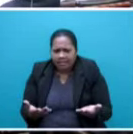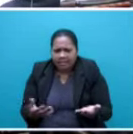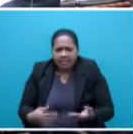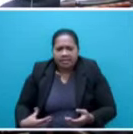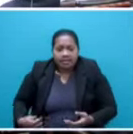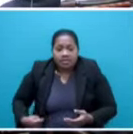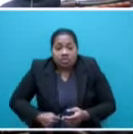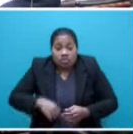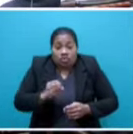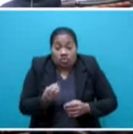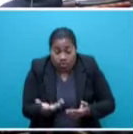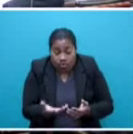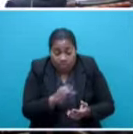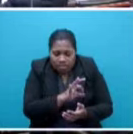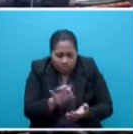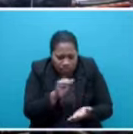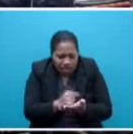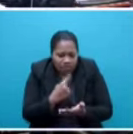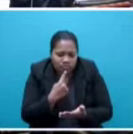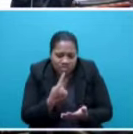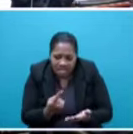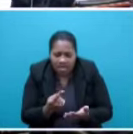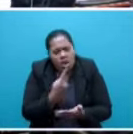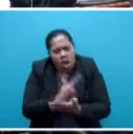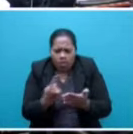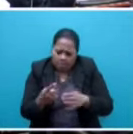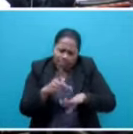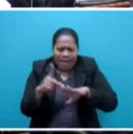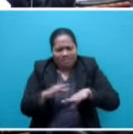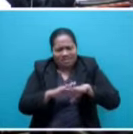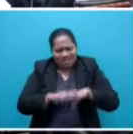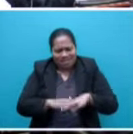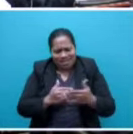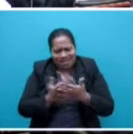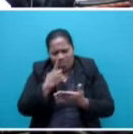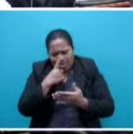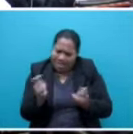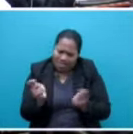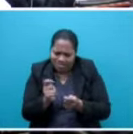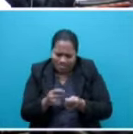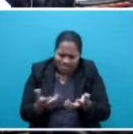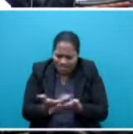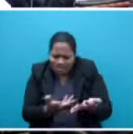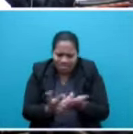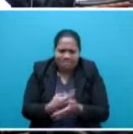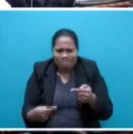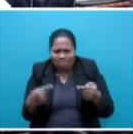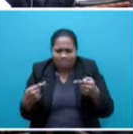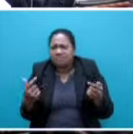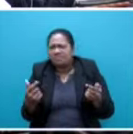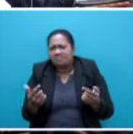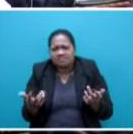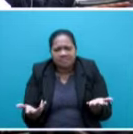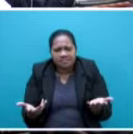to say that it's only through sitting days can you actually have the level of scrutiny and indeed public engagement. The other point, Mr.